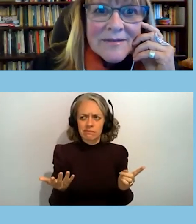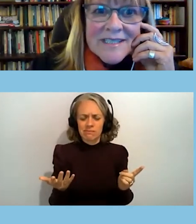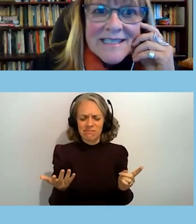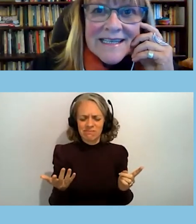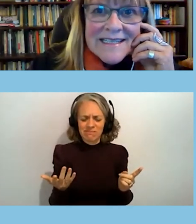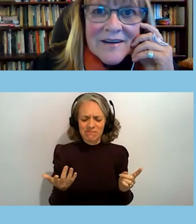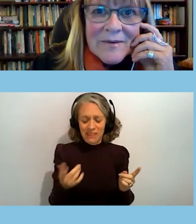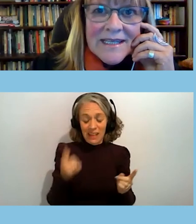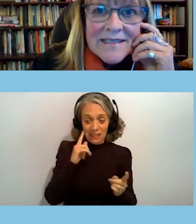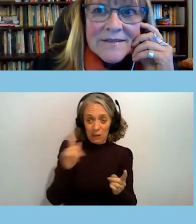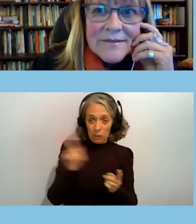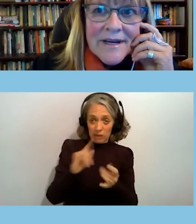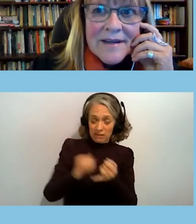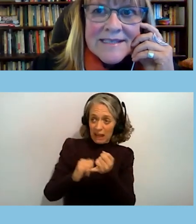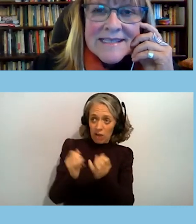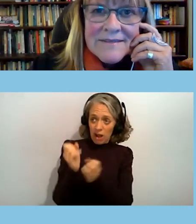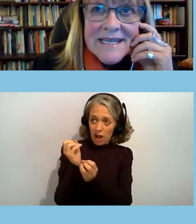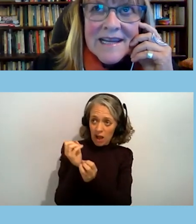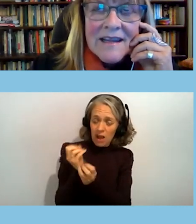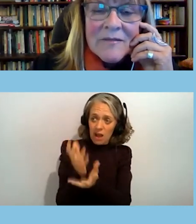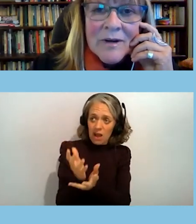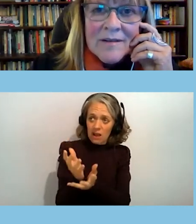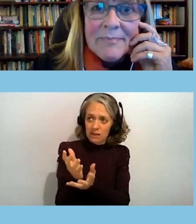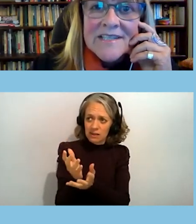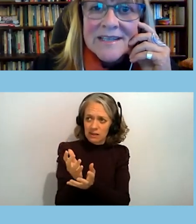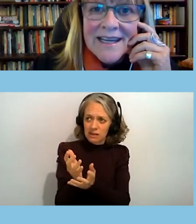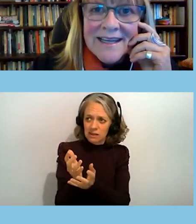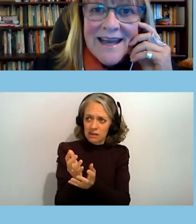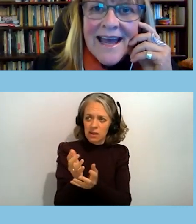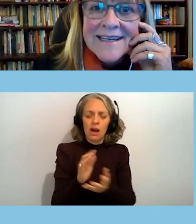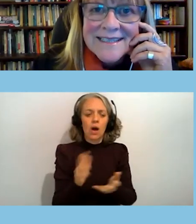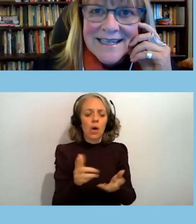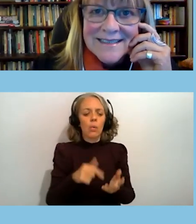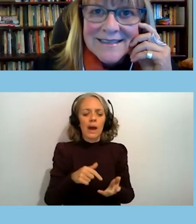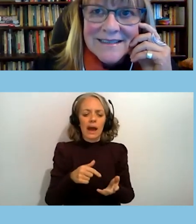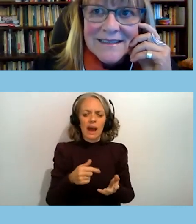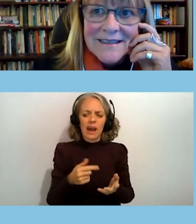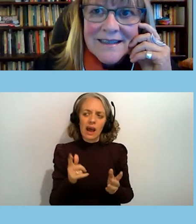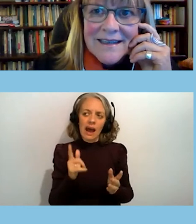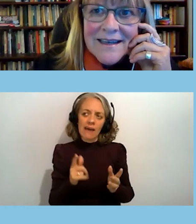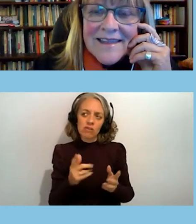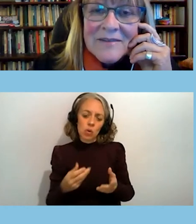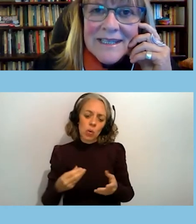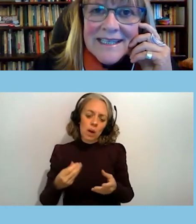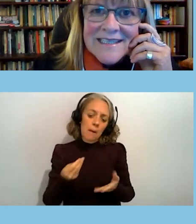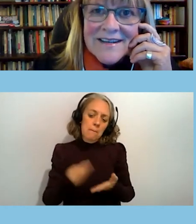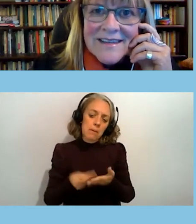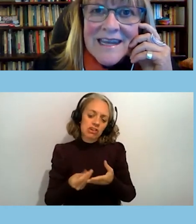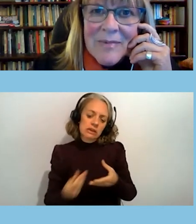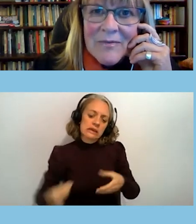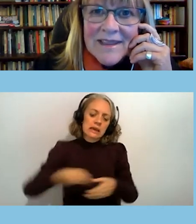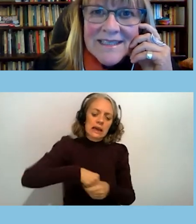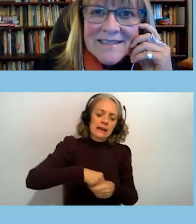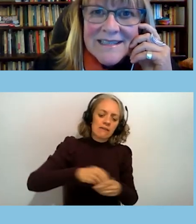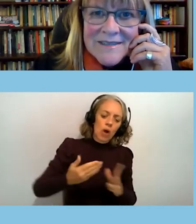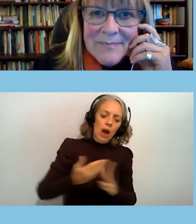I think what you were just saying, Sarah, we need to, instead of saying we're going to budget in access, I think we need to start